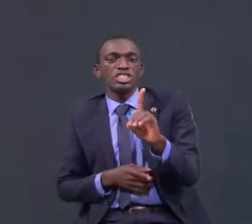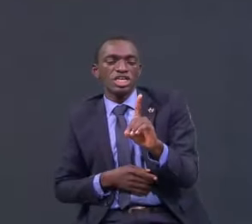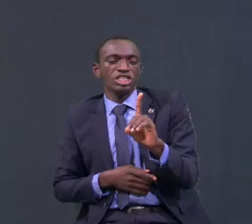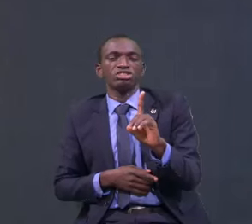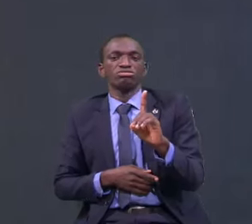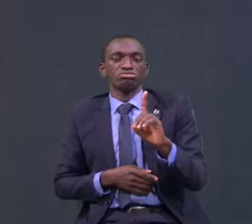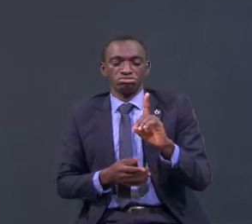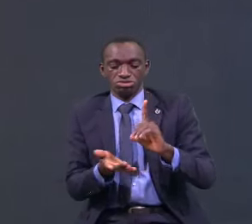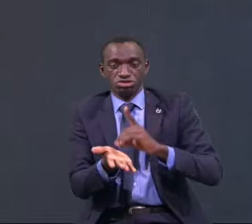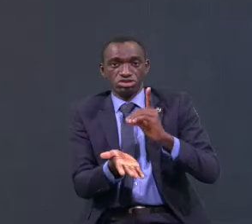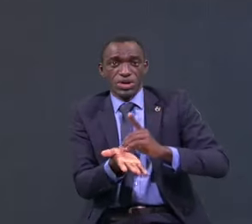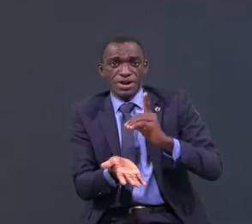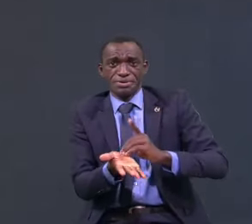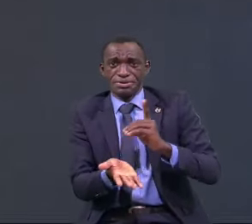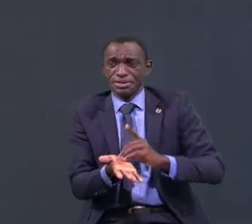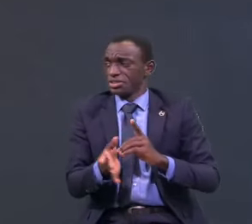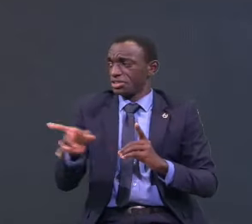God.